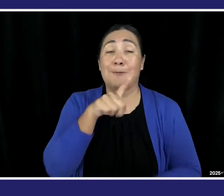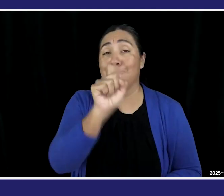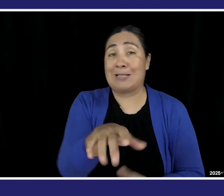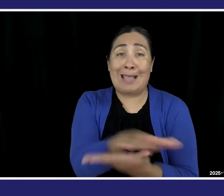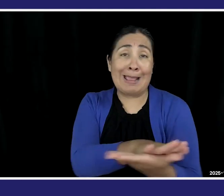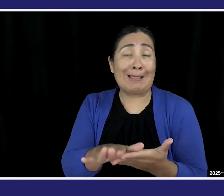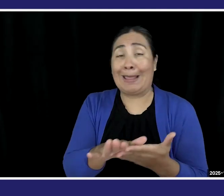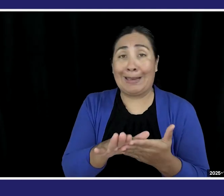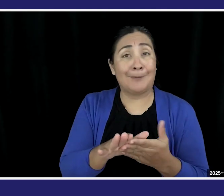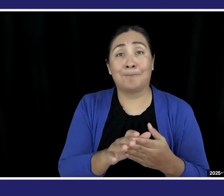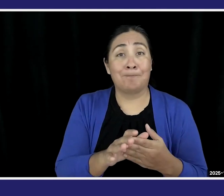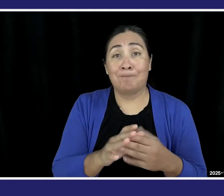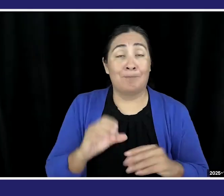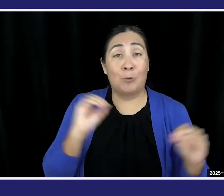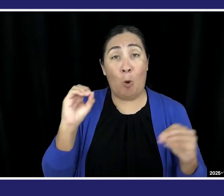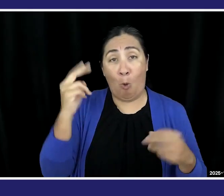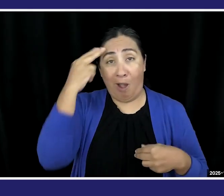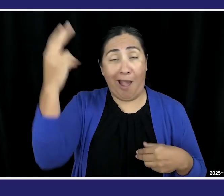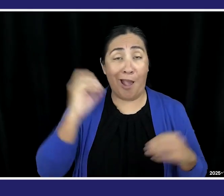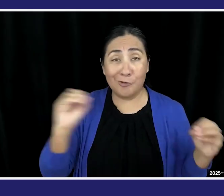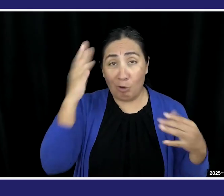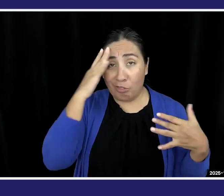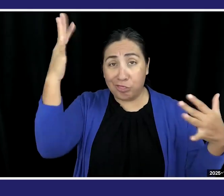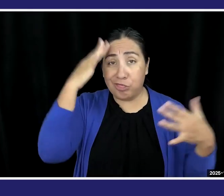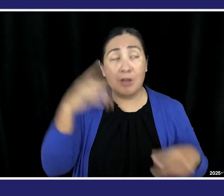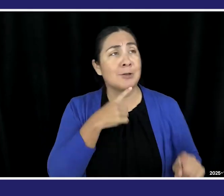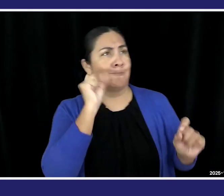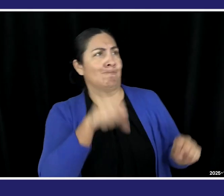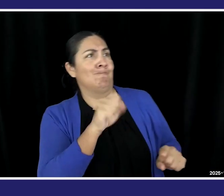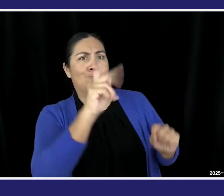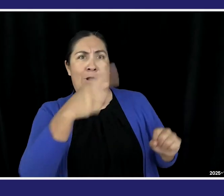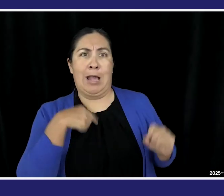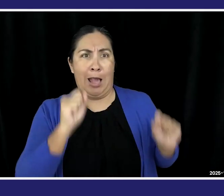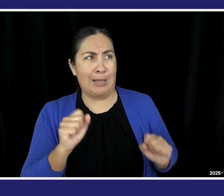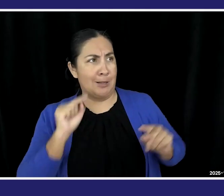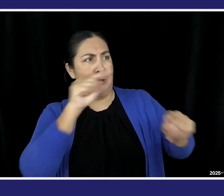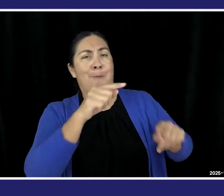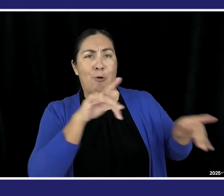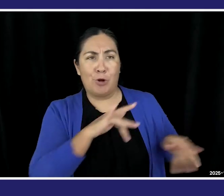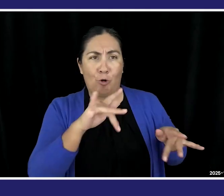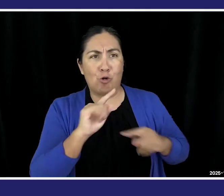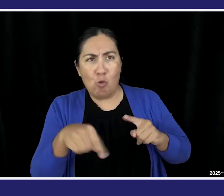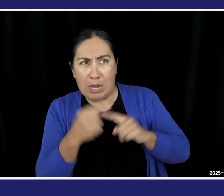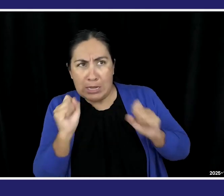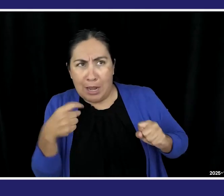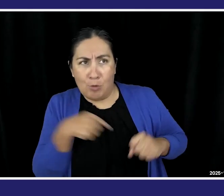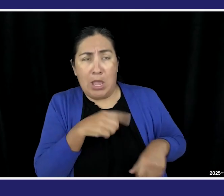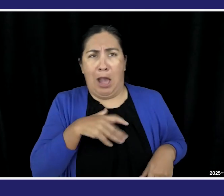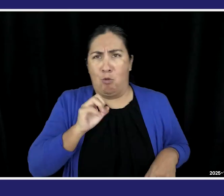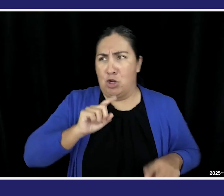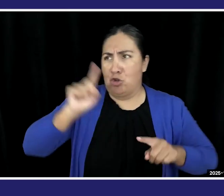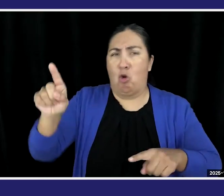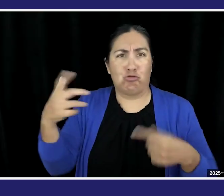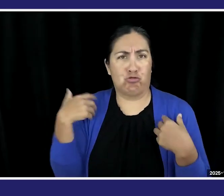just want to be a part of the studio. I want to go and record. When can we get back on video? I want to go to rehab because of this.